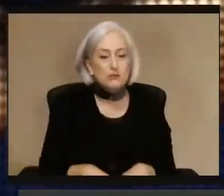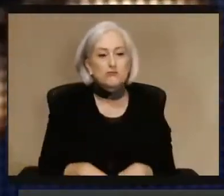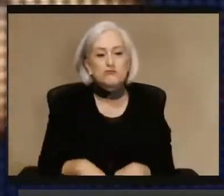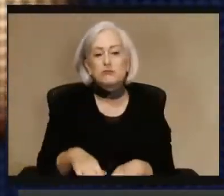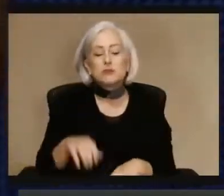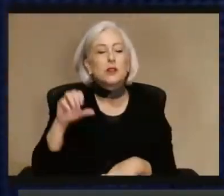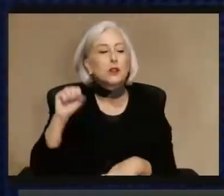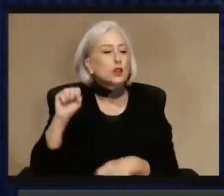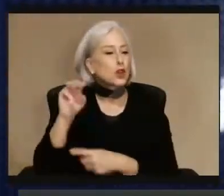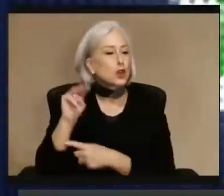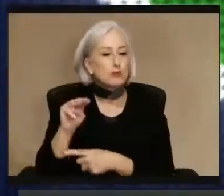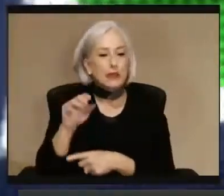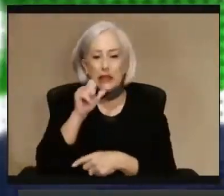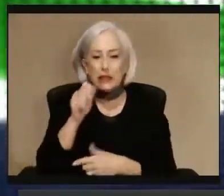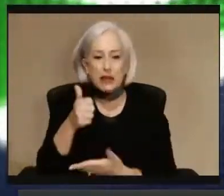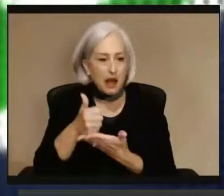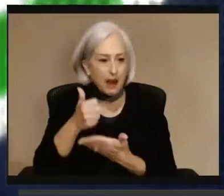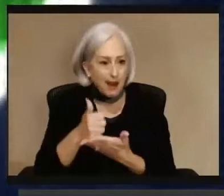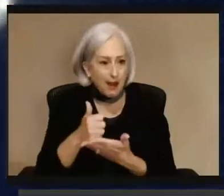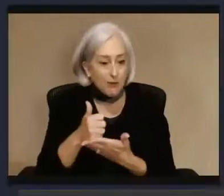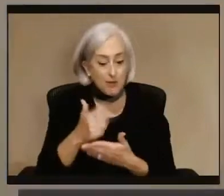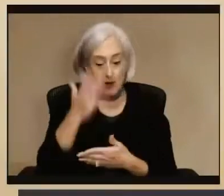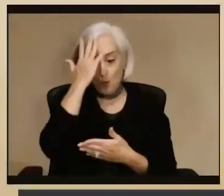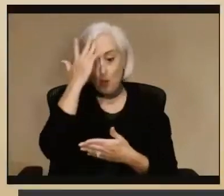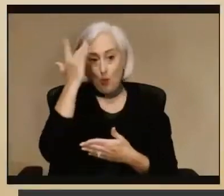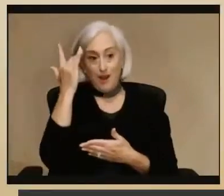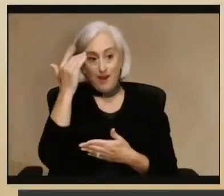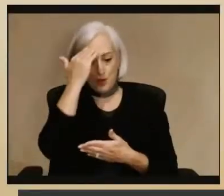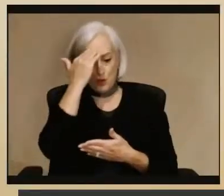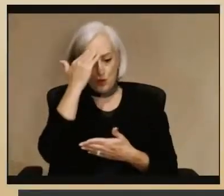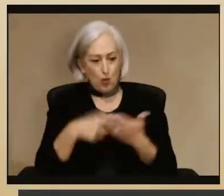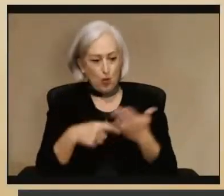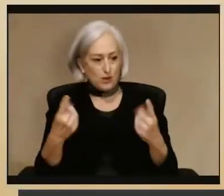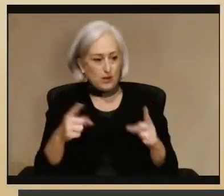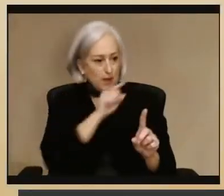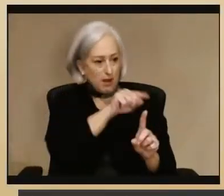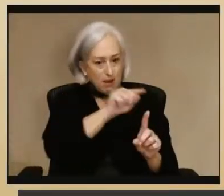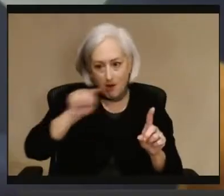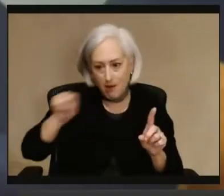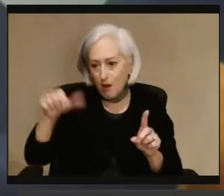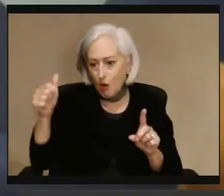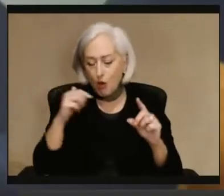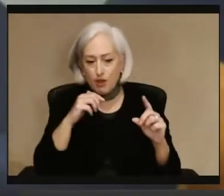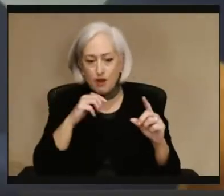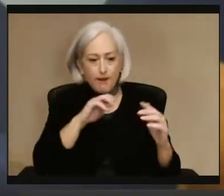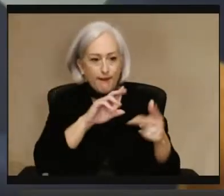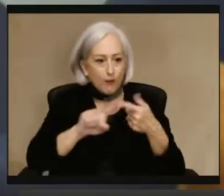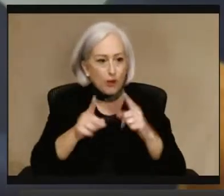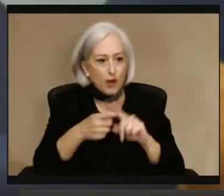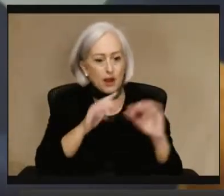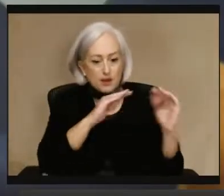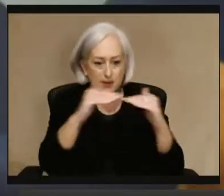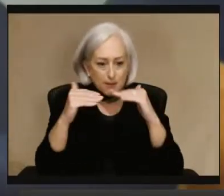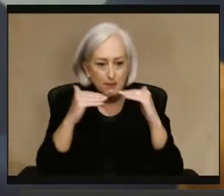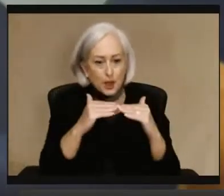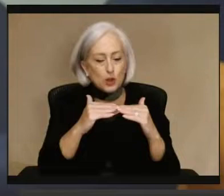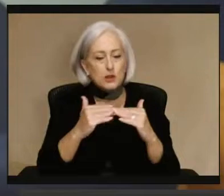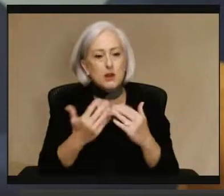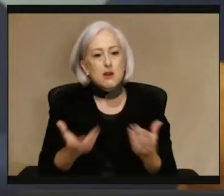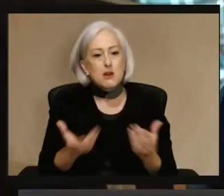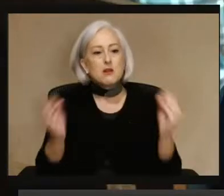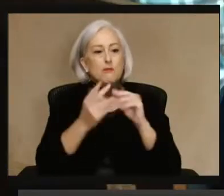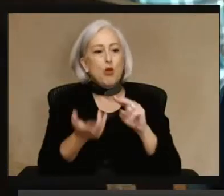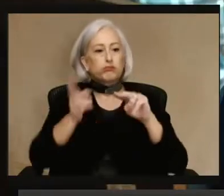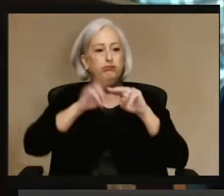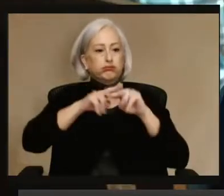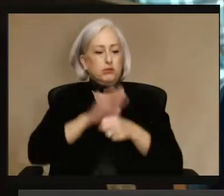they know what's happening with all of their peers, the pressure is just higher, and there's more of a demand for